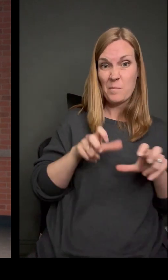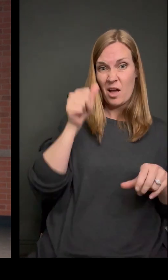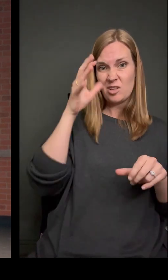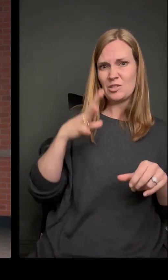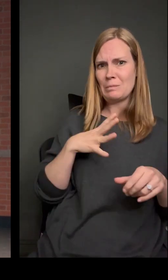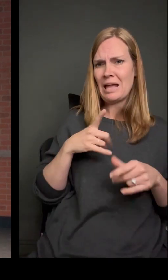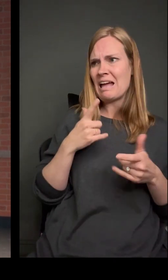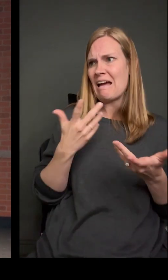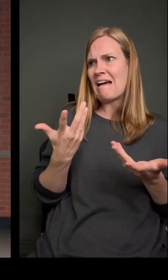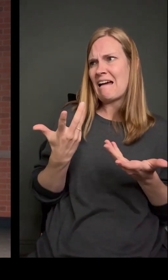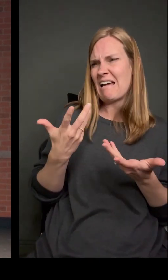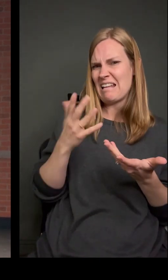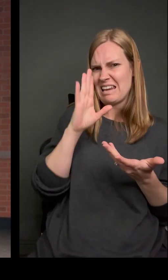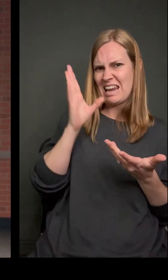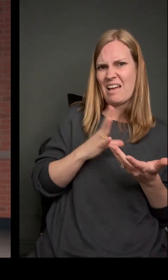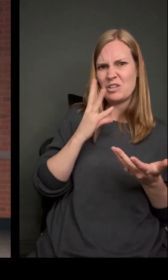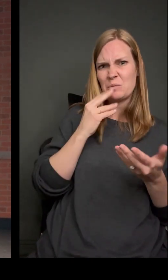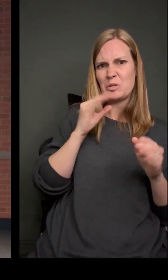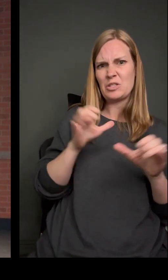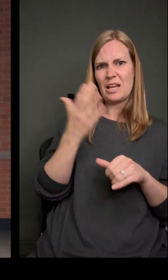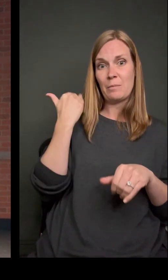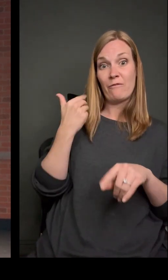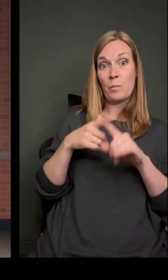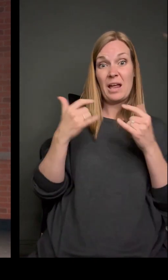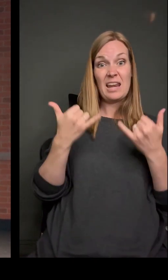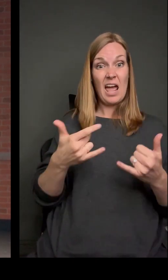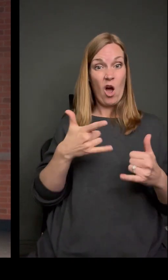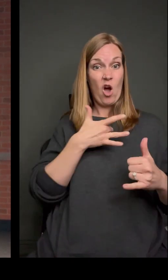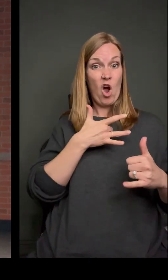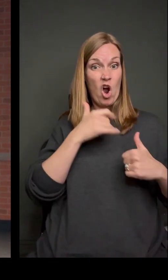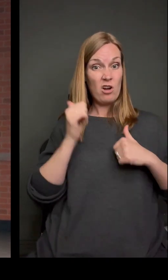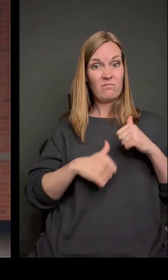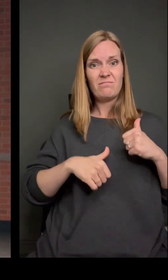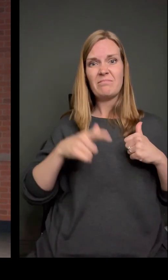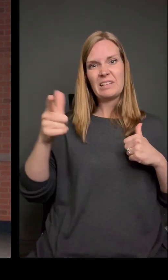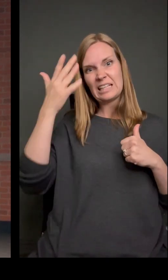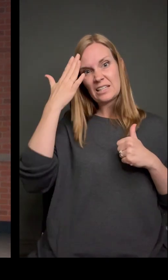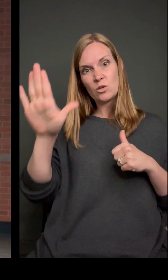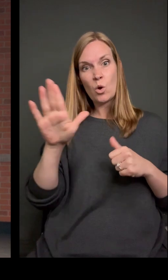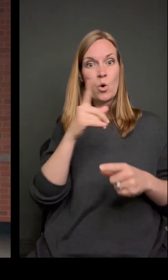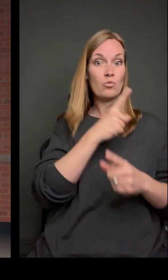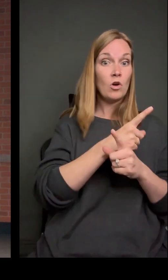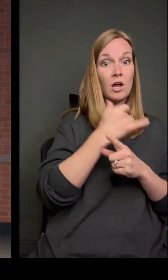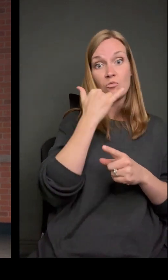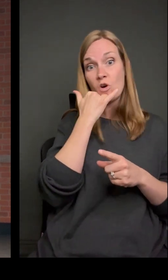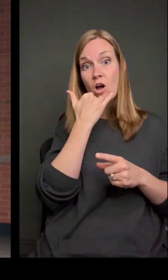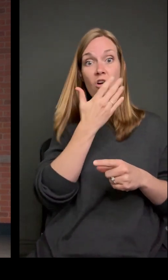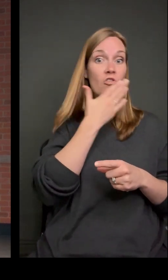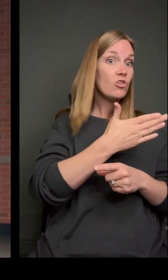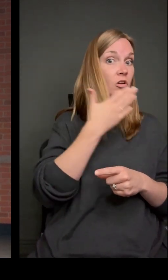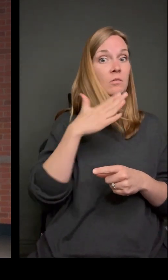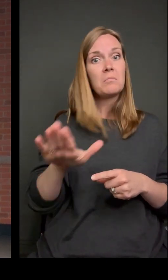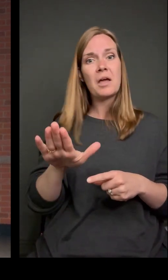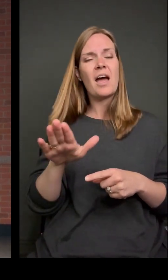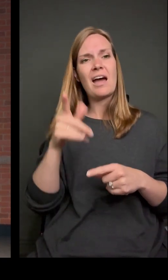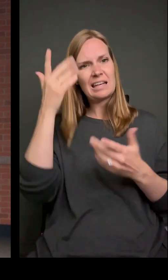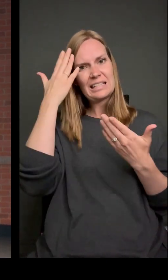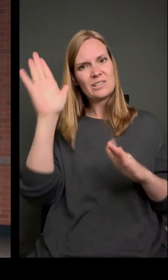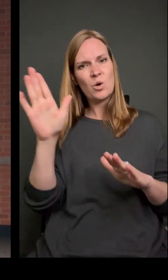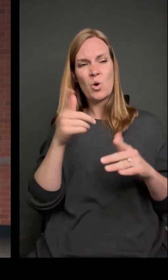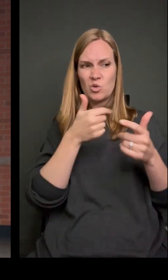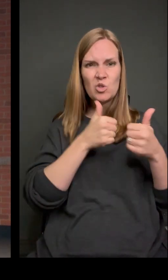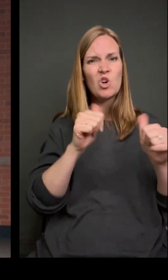with his glass heart, he could no longer tell right from wrong, good from evil. And so, of course, he failed repeatedly in his attempts to lift the